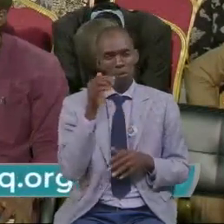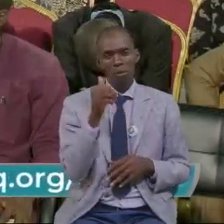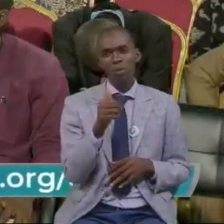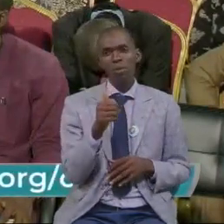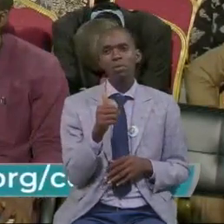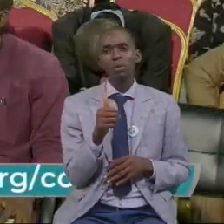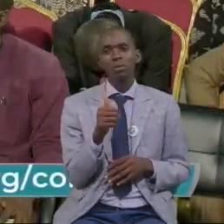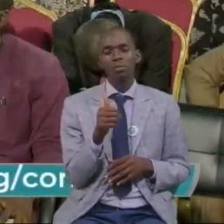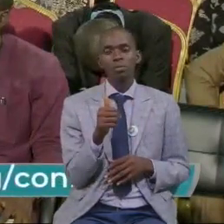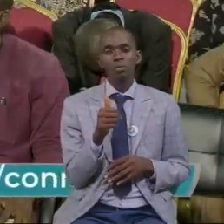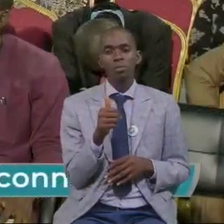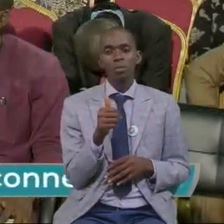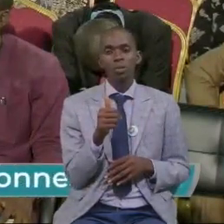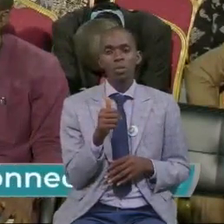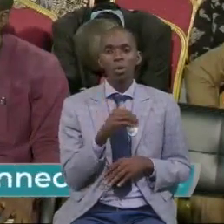Lord.